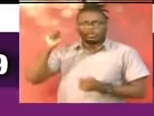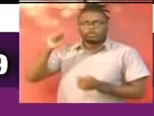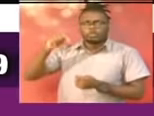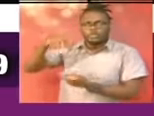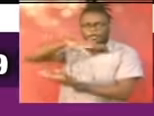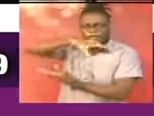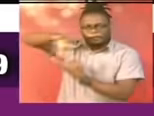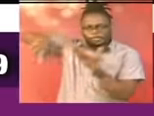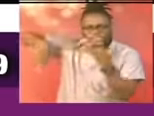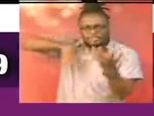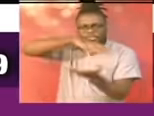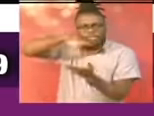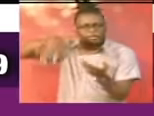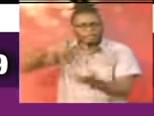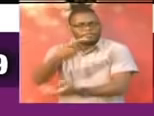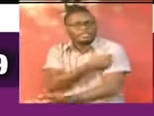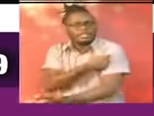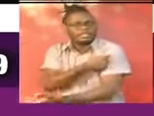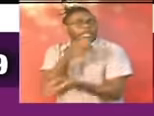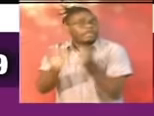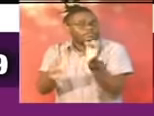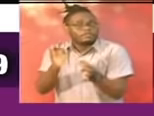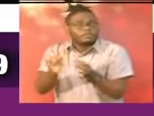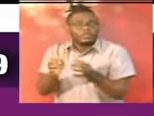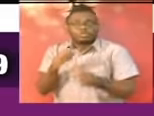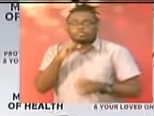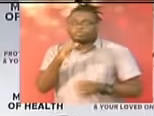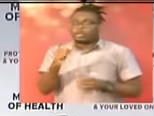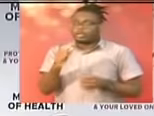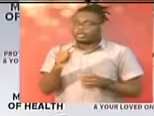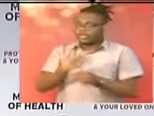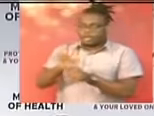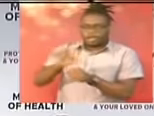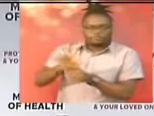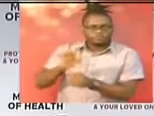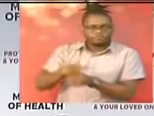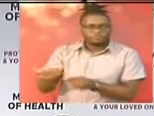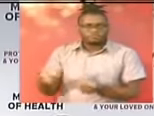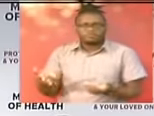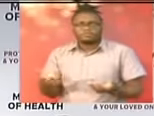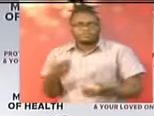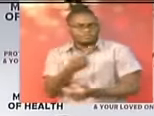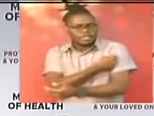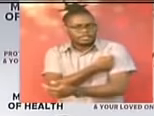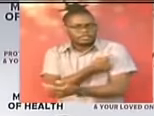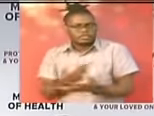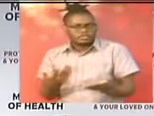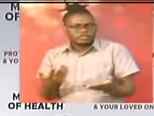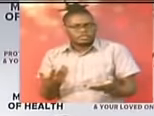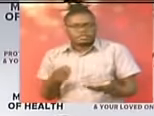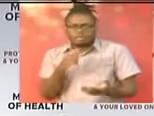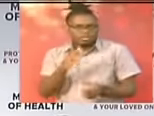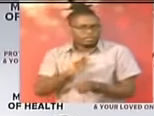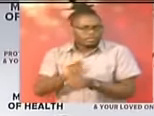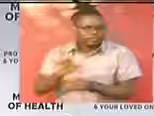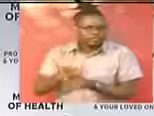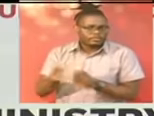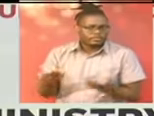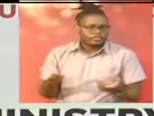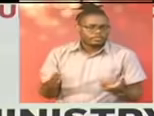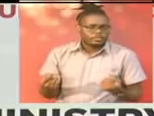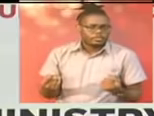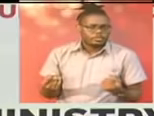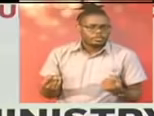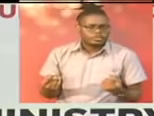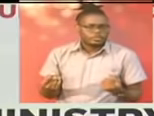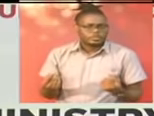supply is not steady? Thank you. Okay, thank you. Now, the Lambda variant is called a variant